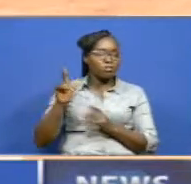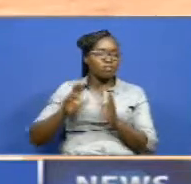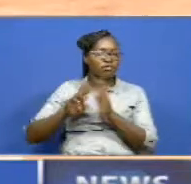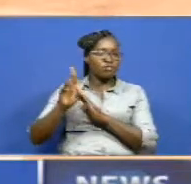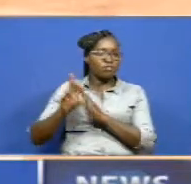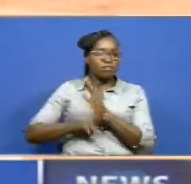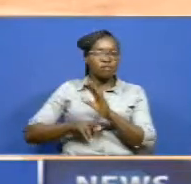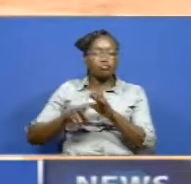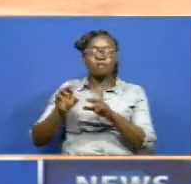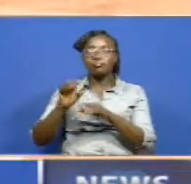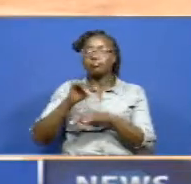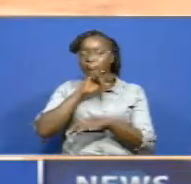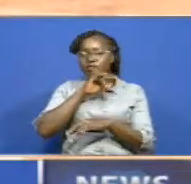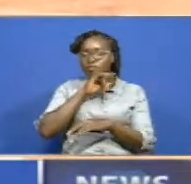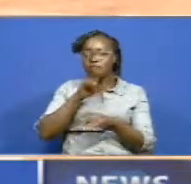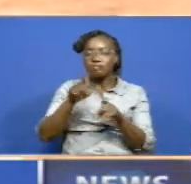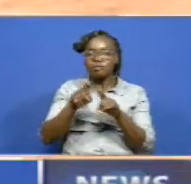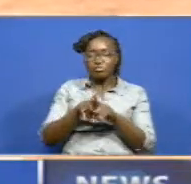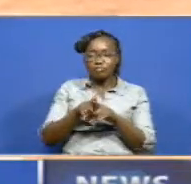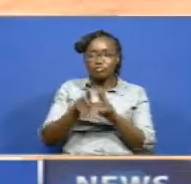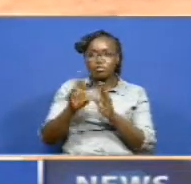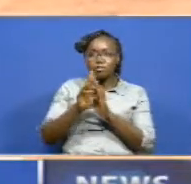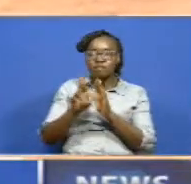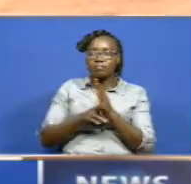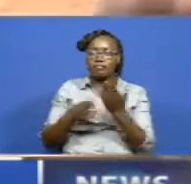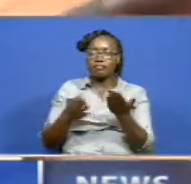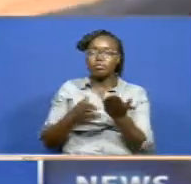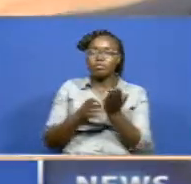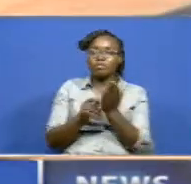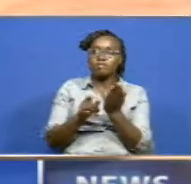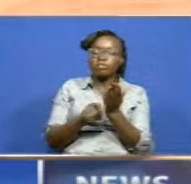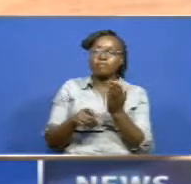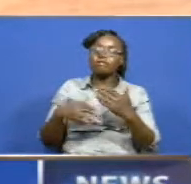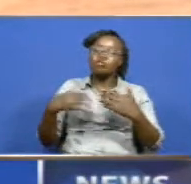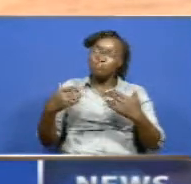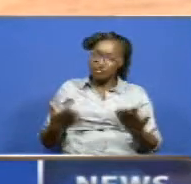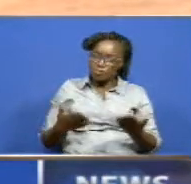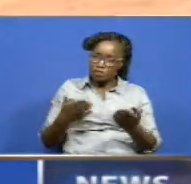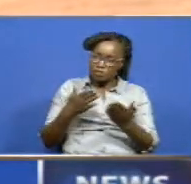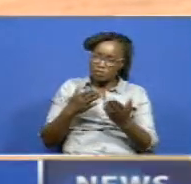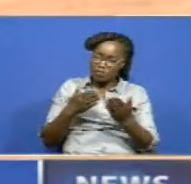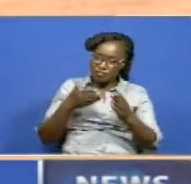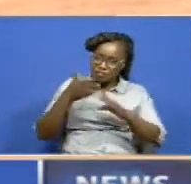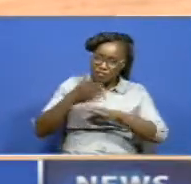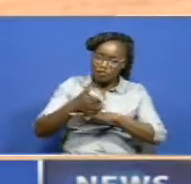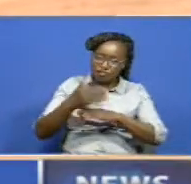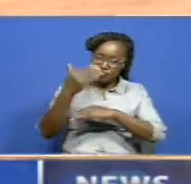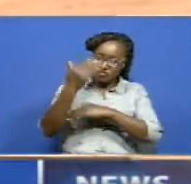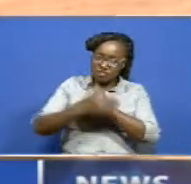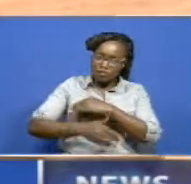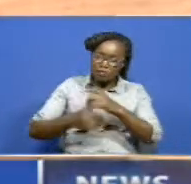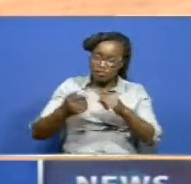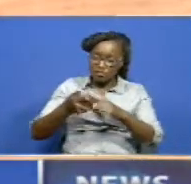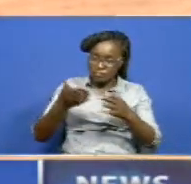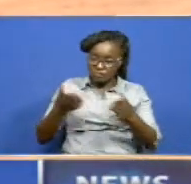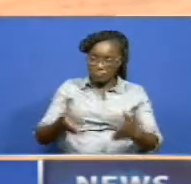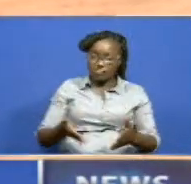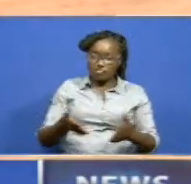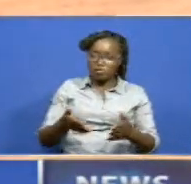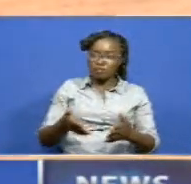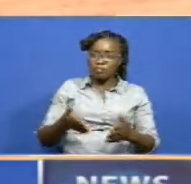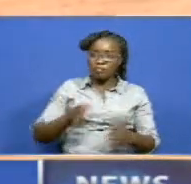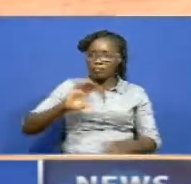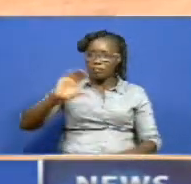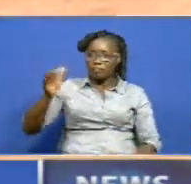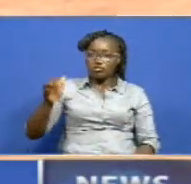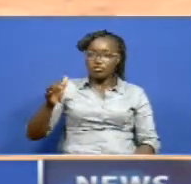Uganda pia inatawaliwa na sheria. Mahindi imepitaje kwa mpaka na kutoka hapa mpaka kutoka town